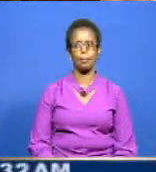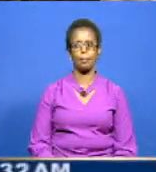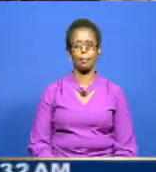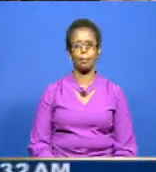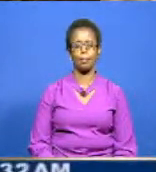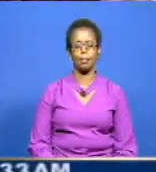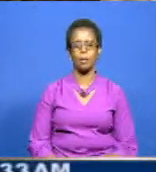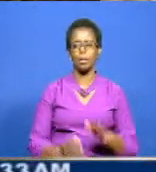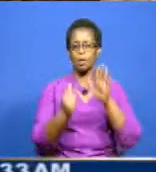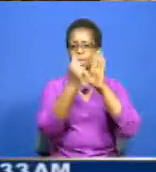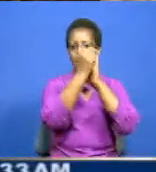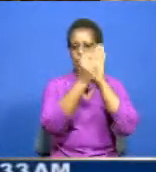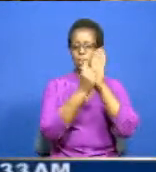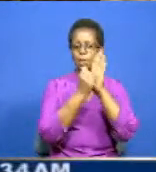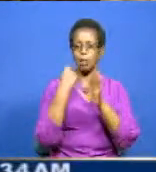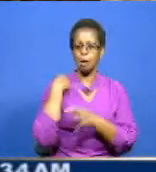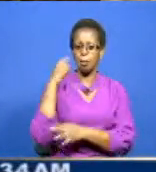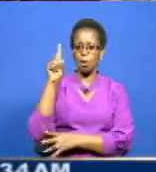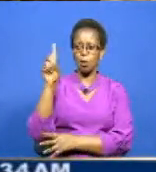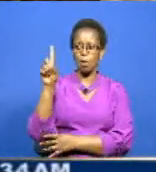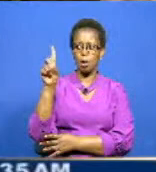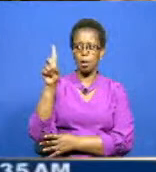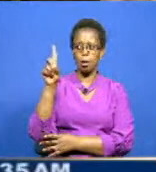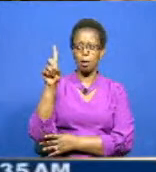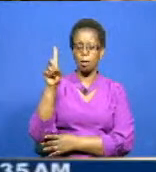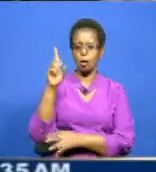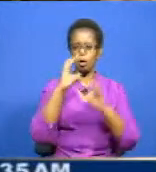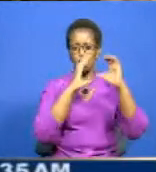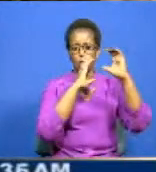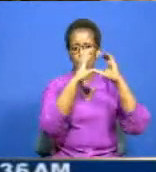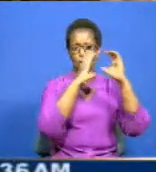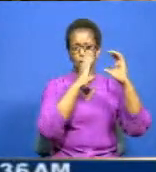Order number one, communication from the chair.